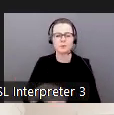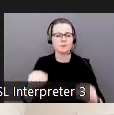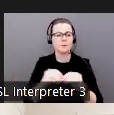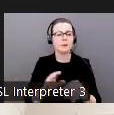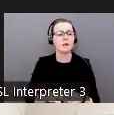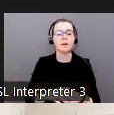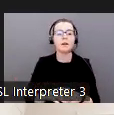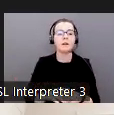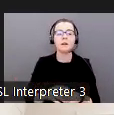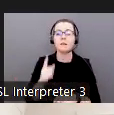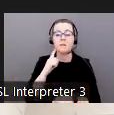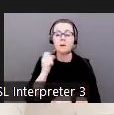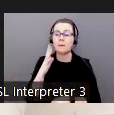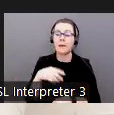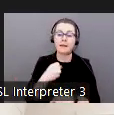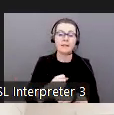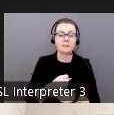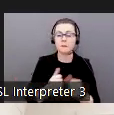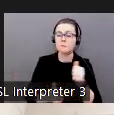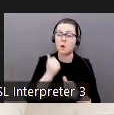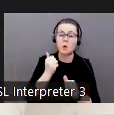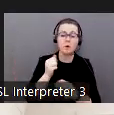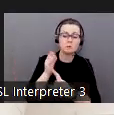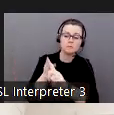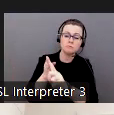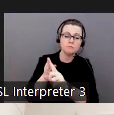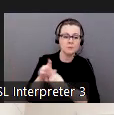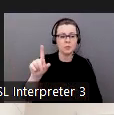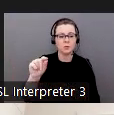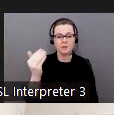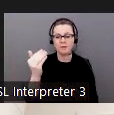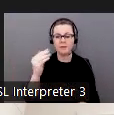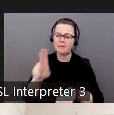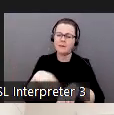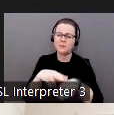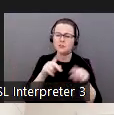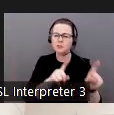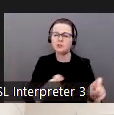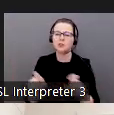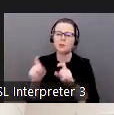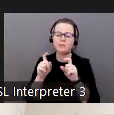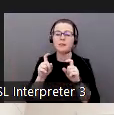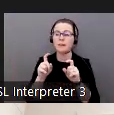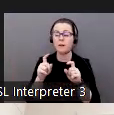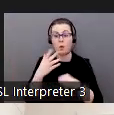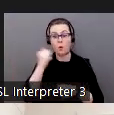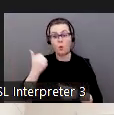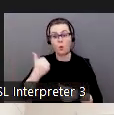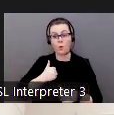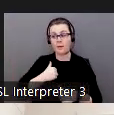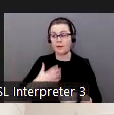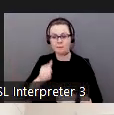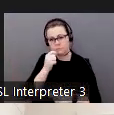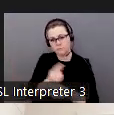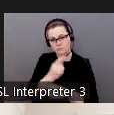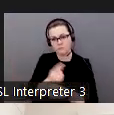was a 2015 national survey on the mistreatment of older Canadians that identified an